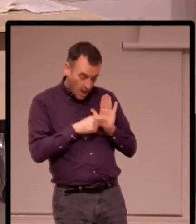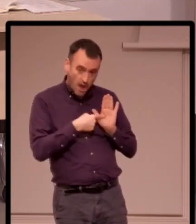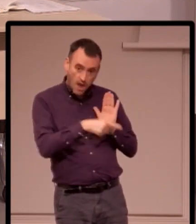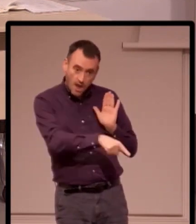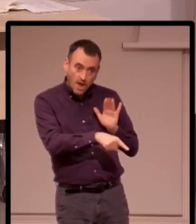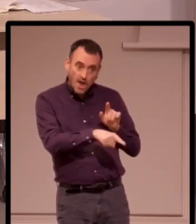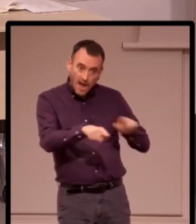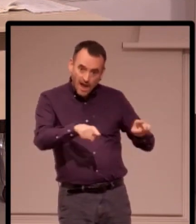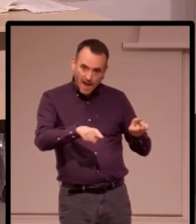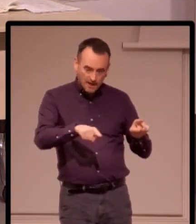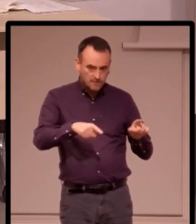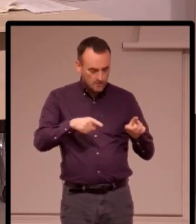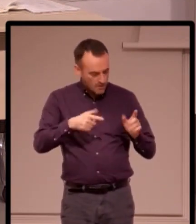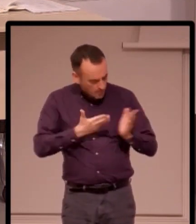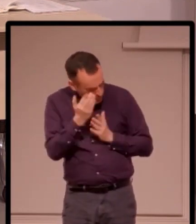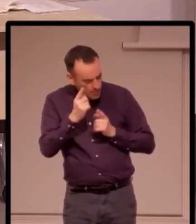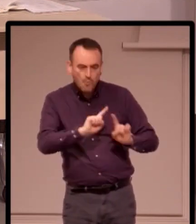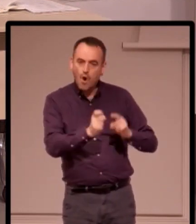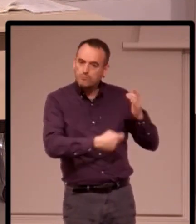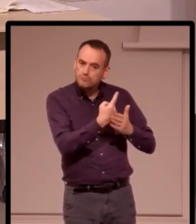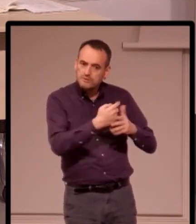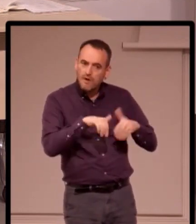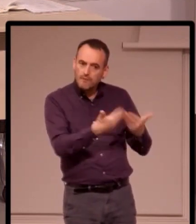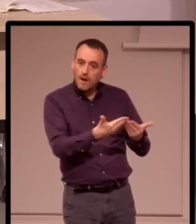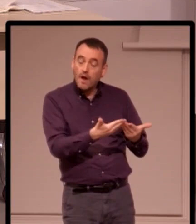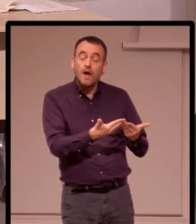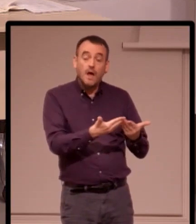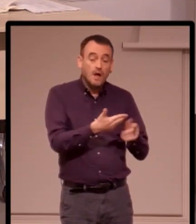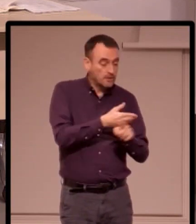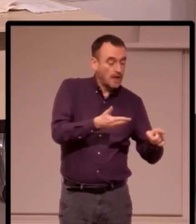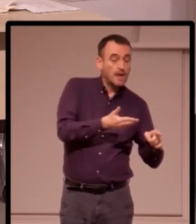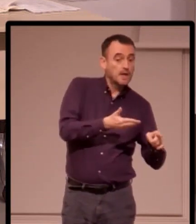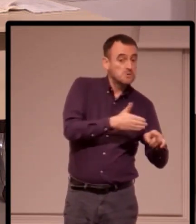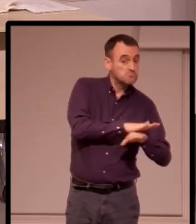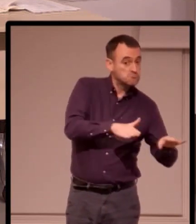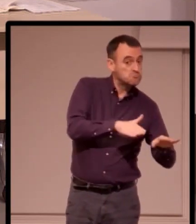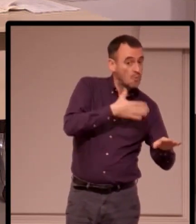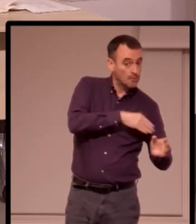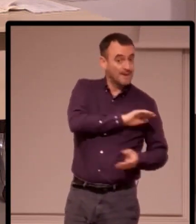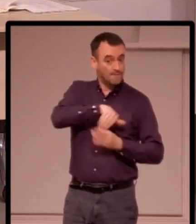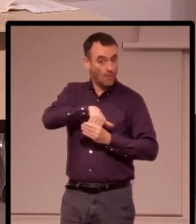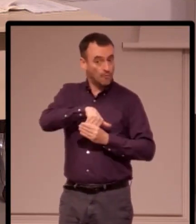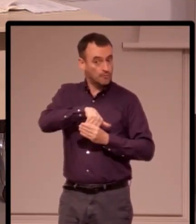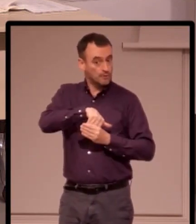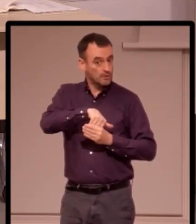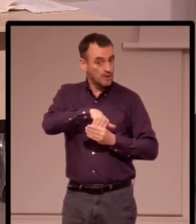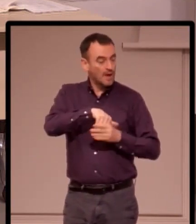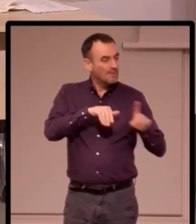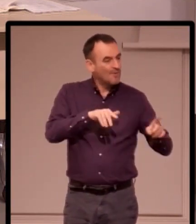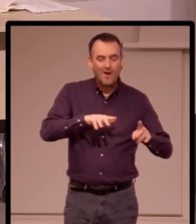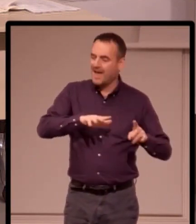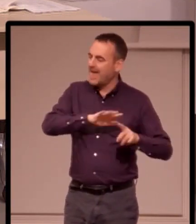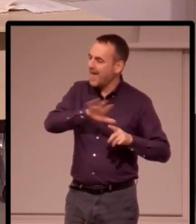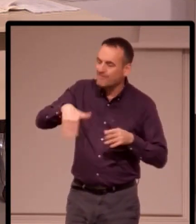people on understanding what the opportunities are, they'll want to be involved in as much as possible, but they might not want to be involved in